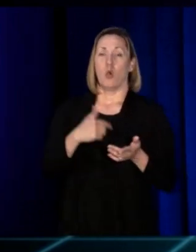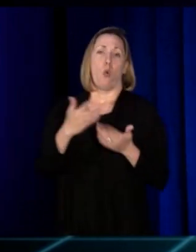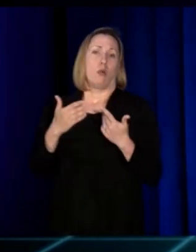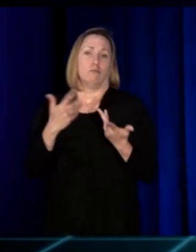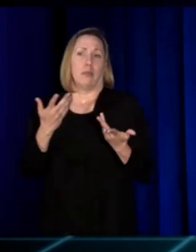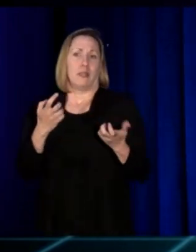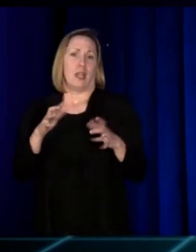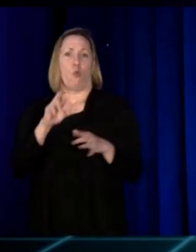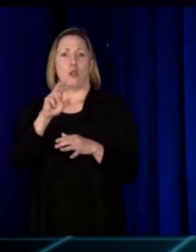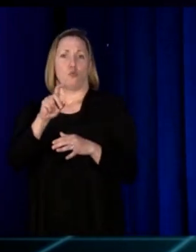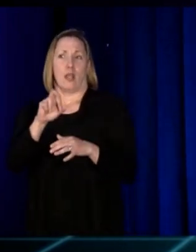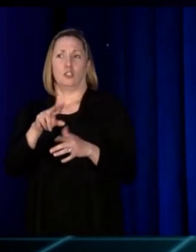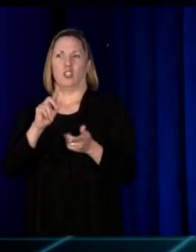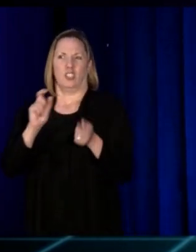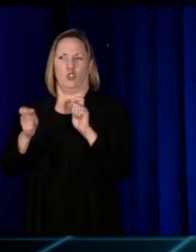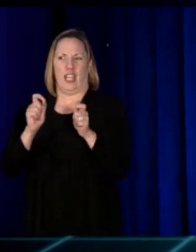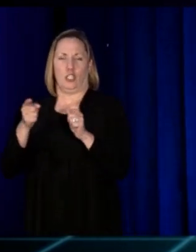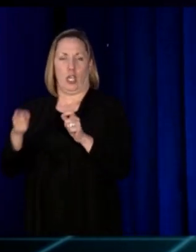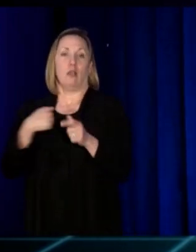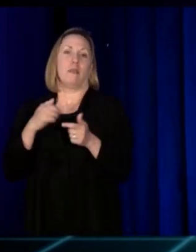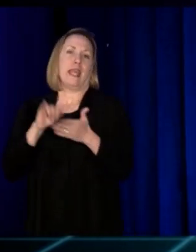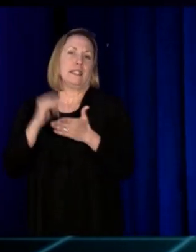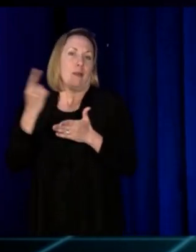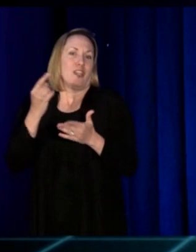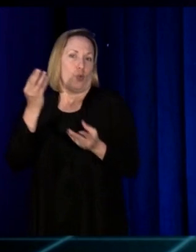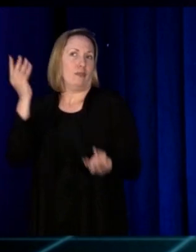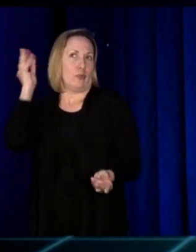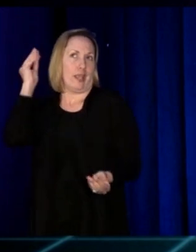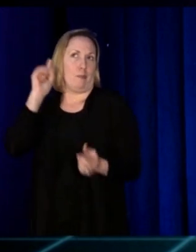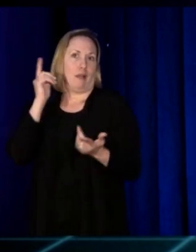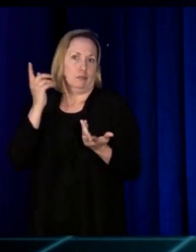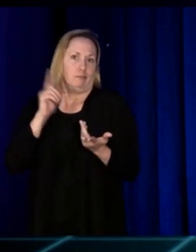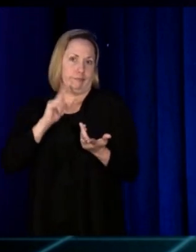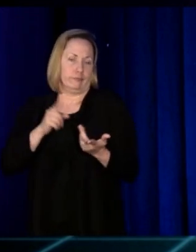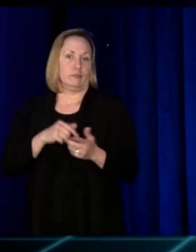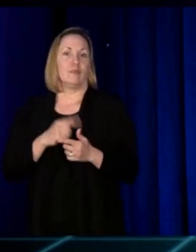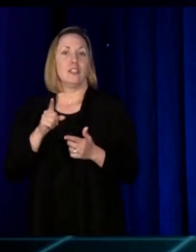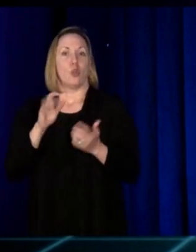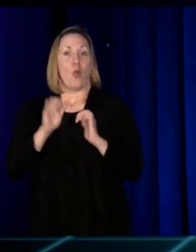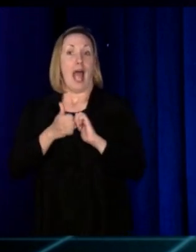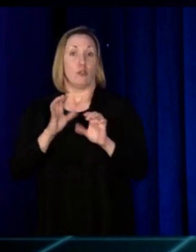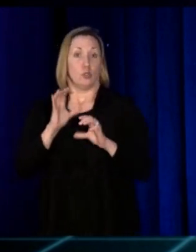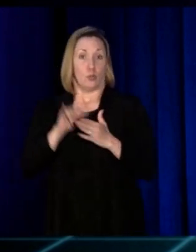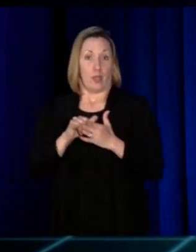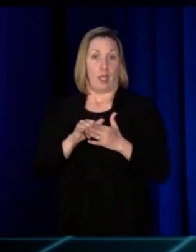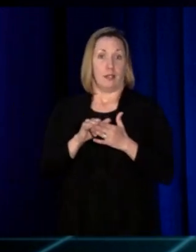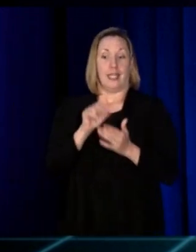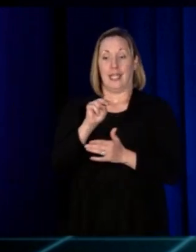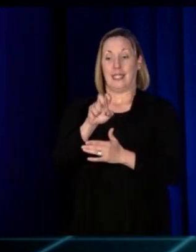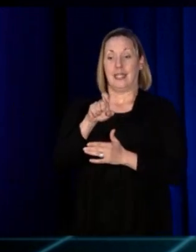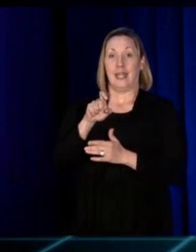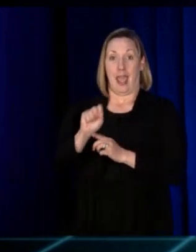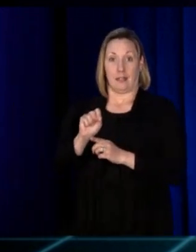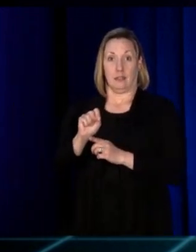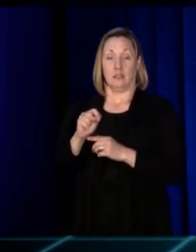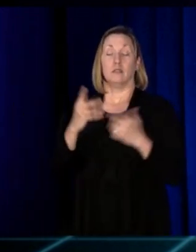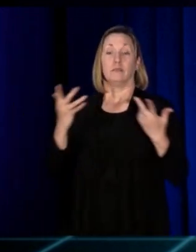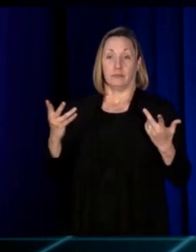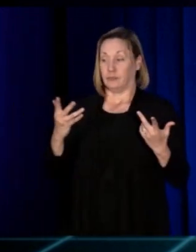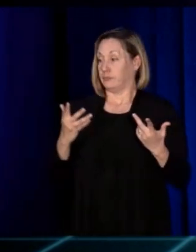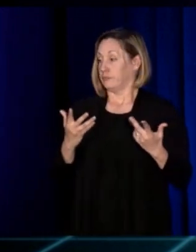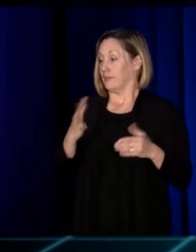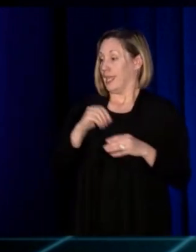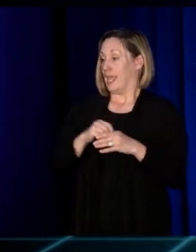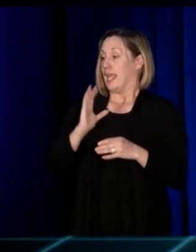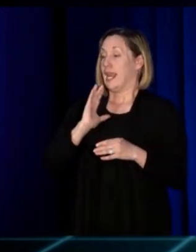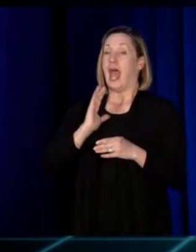because you make a data change here, this is kind of something that you have to think about everywhere. So the way you would do this in Next is in